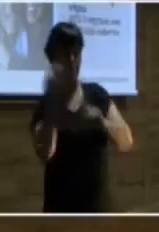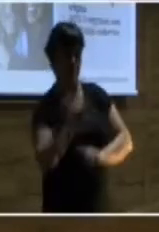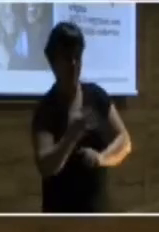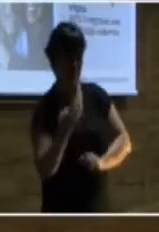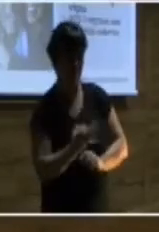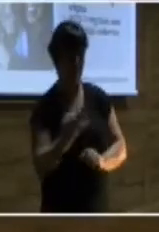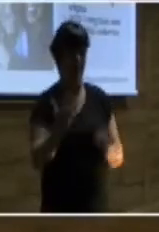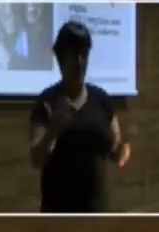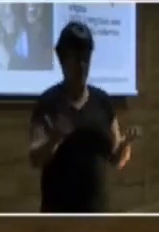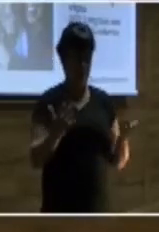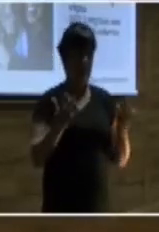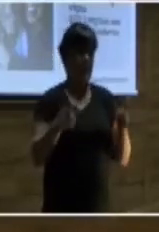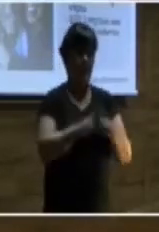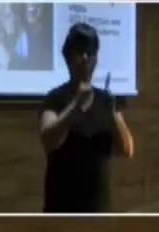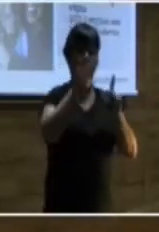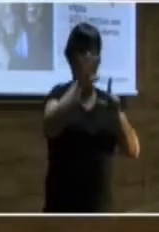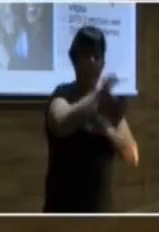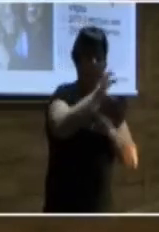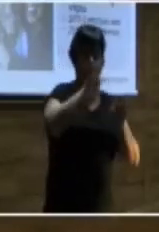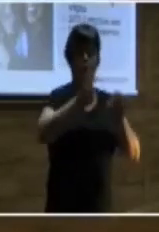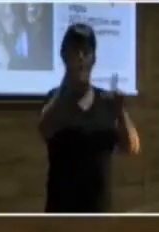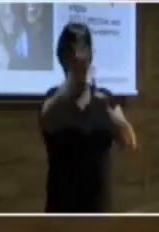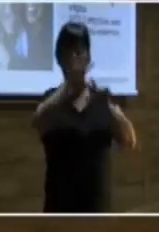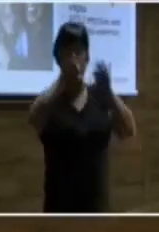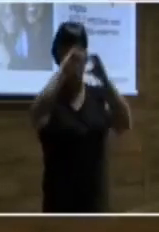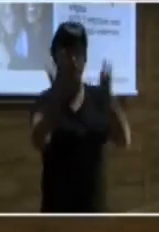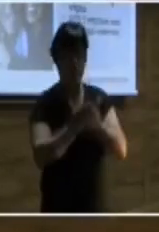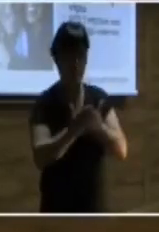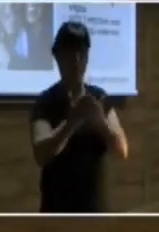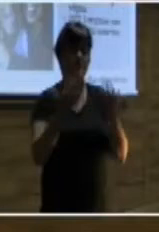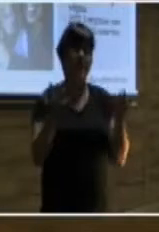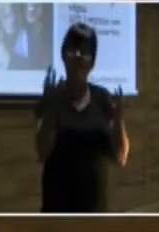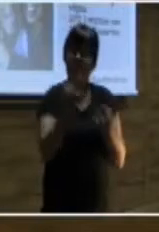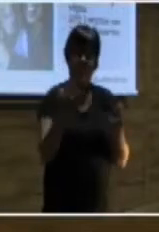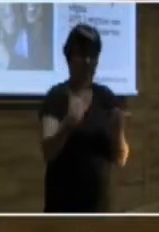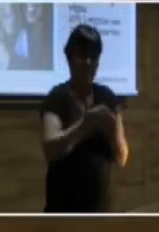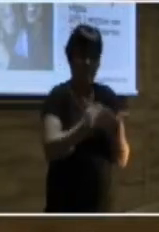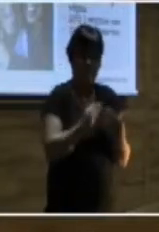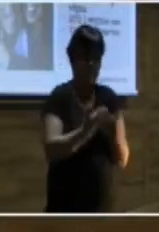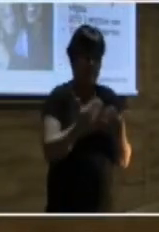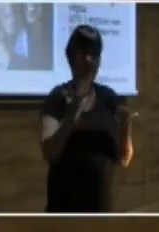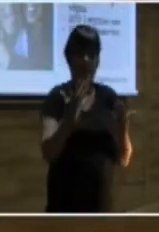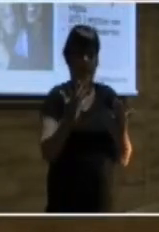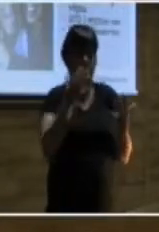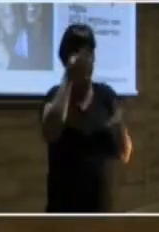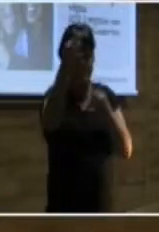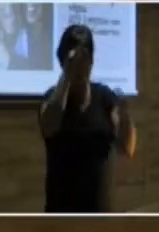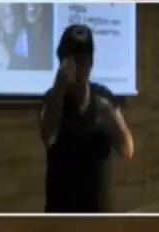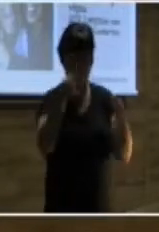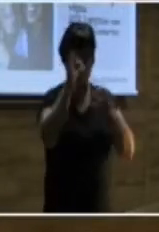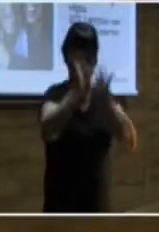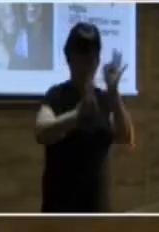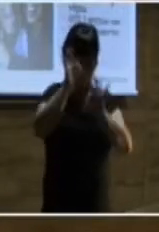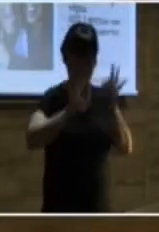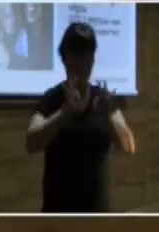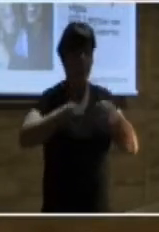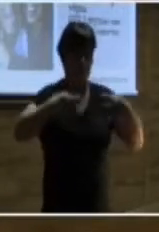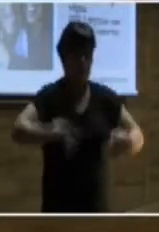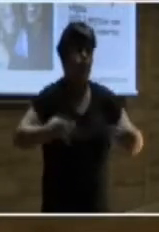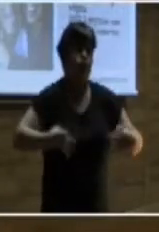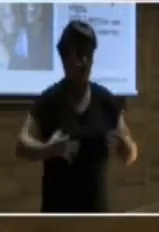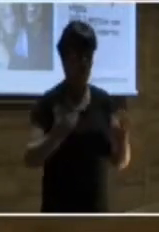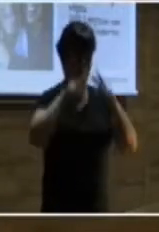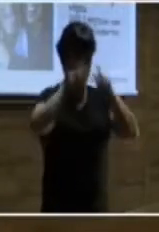facts and figures, but authoritative facts and figures. And that is what these reports represent. They're very conservative in